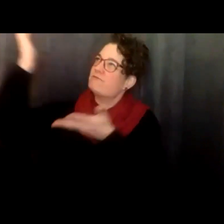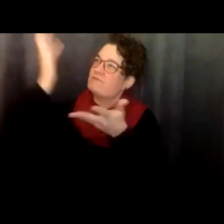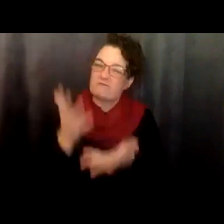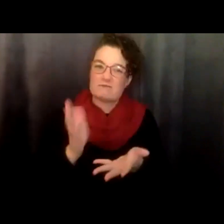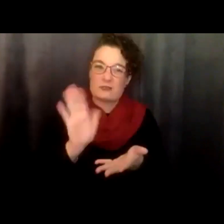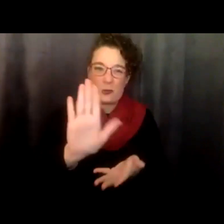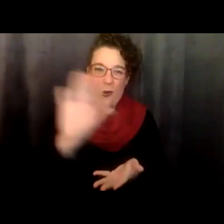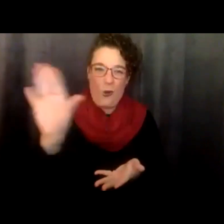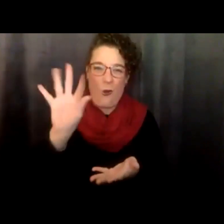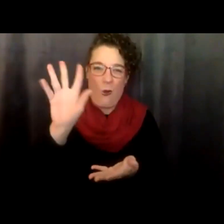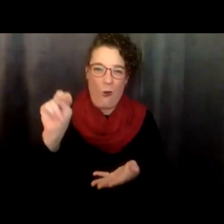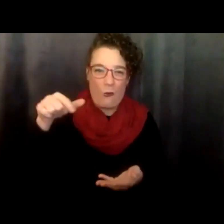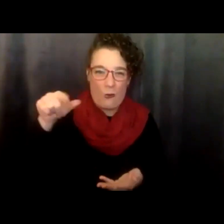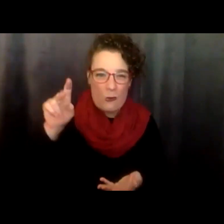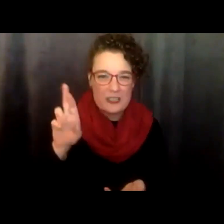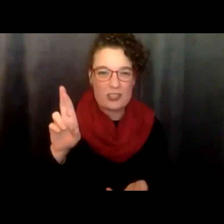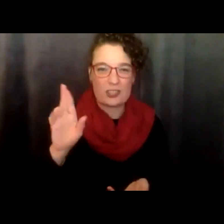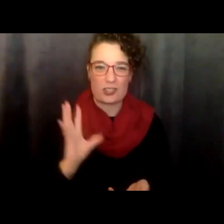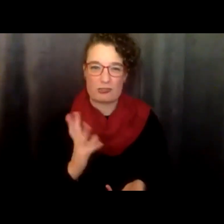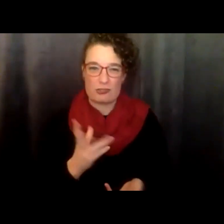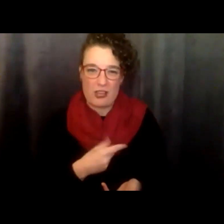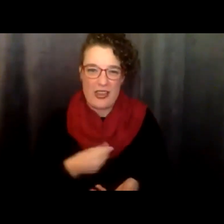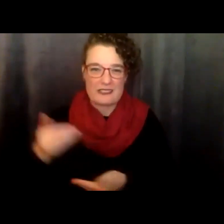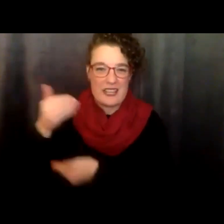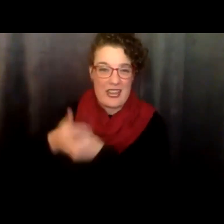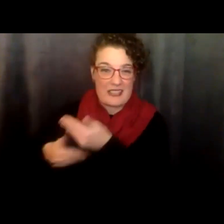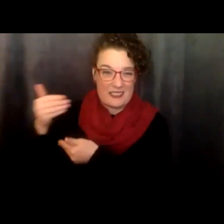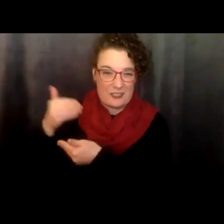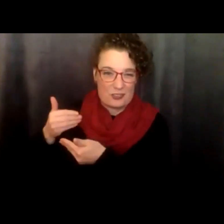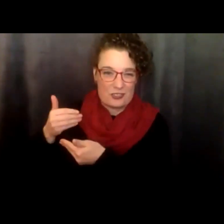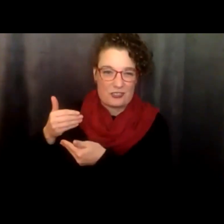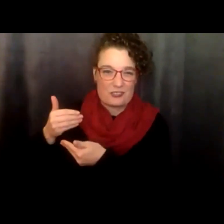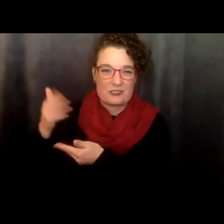them for a moment in your mind and in your heart.